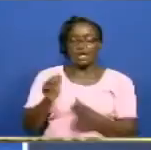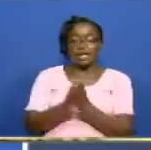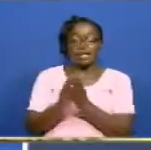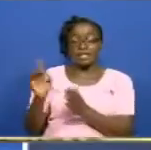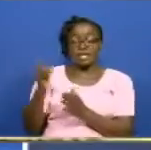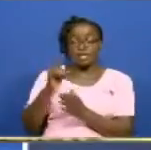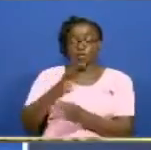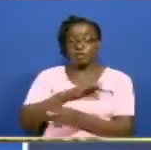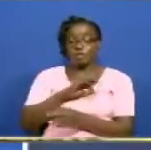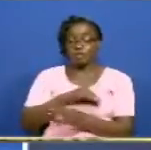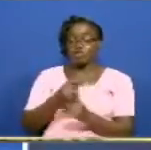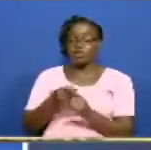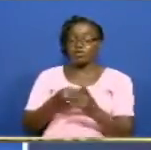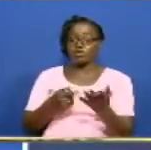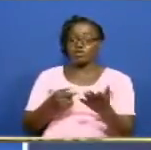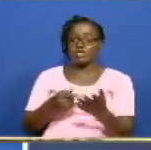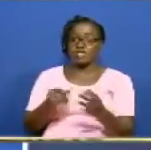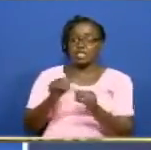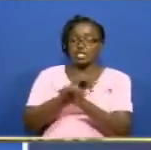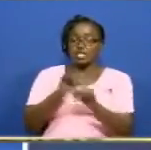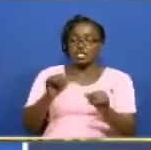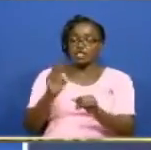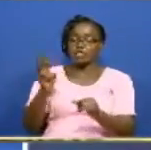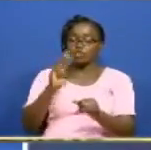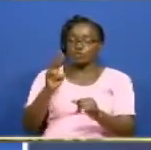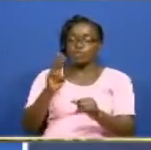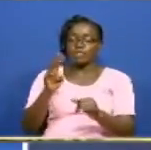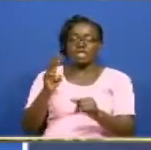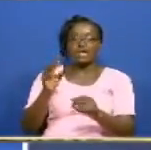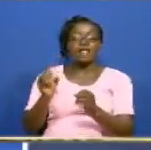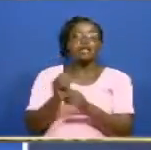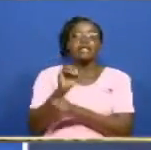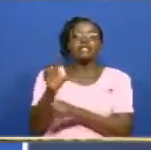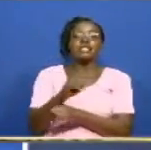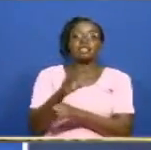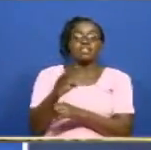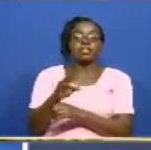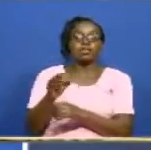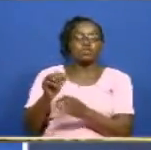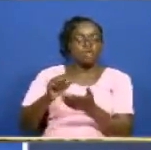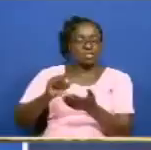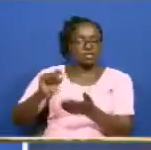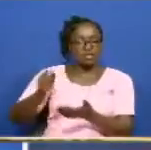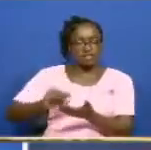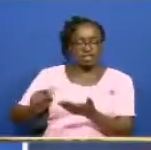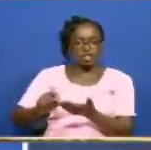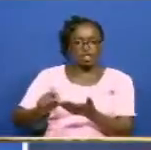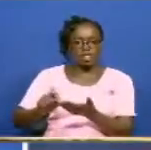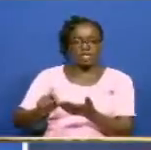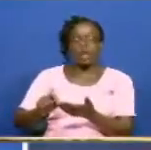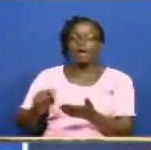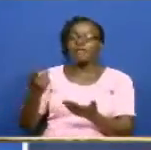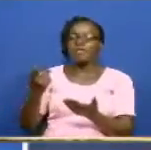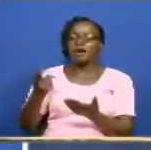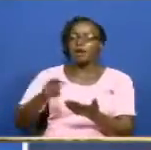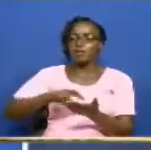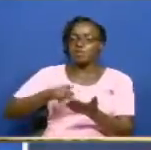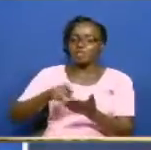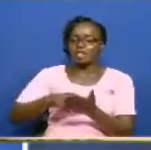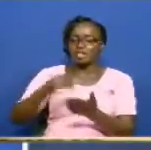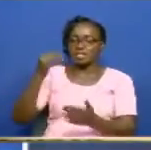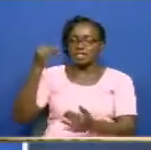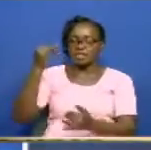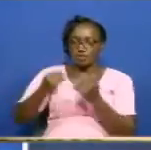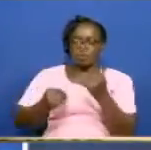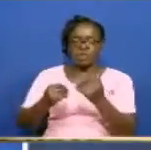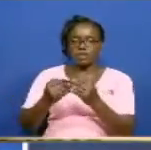Irrigation Principal Secretary Joseph Irungu. The 23.6 billion shillings project is set to be completed ahead of the